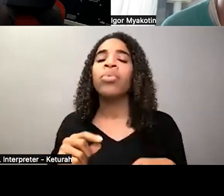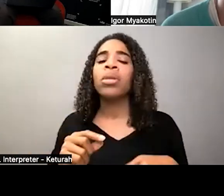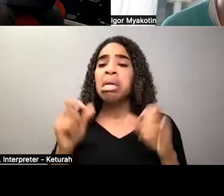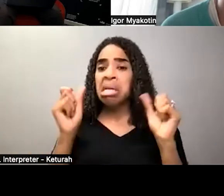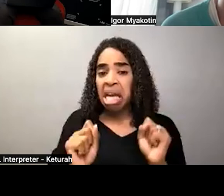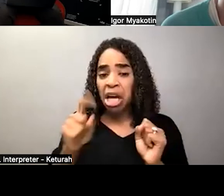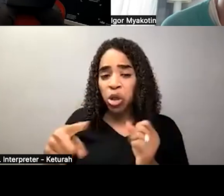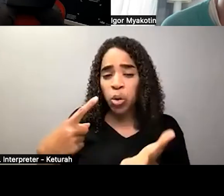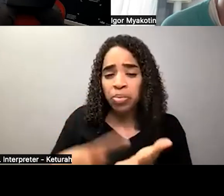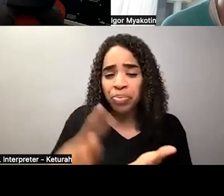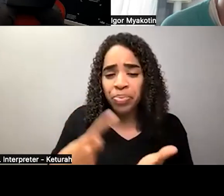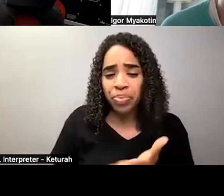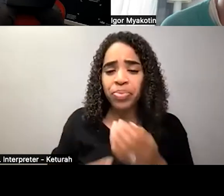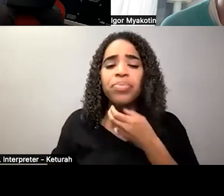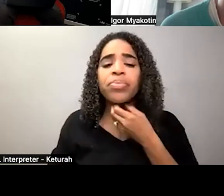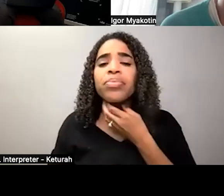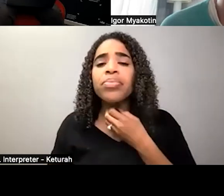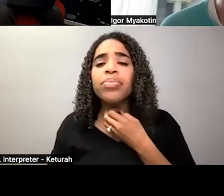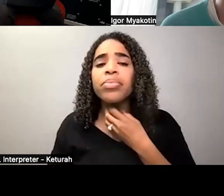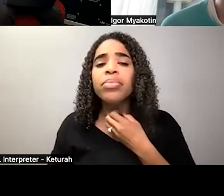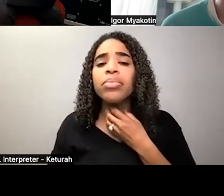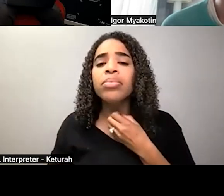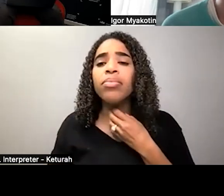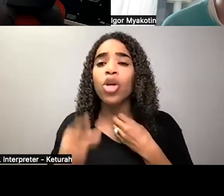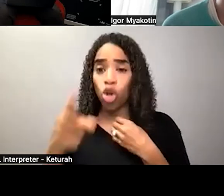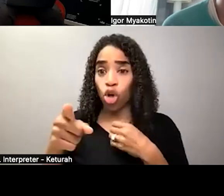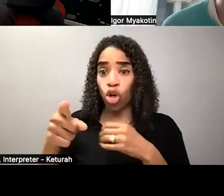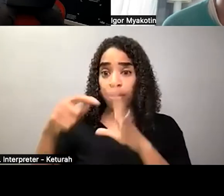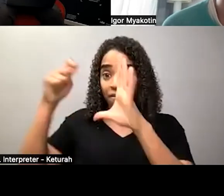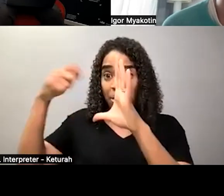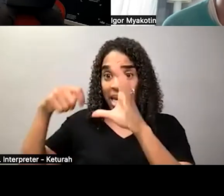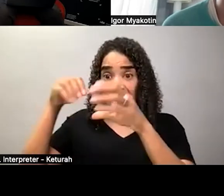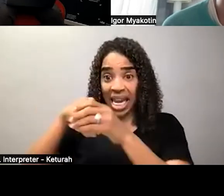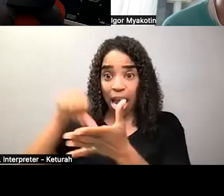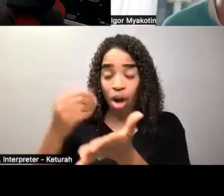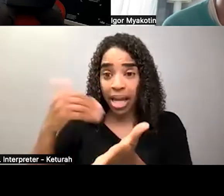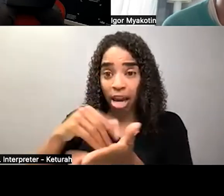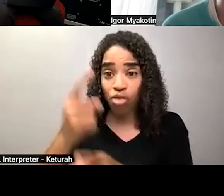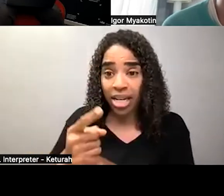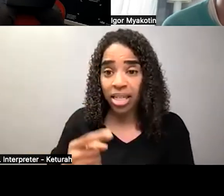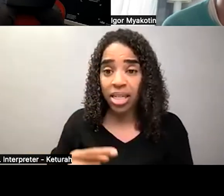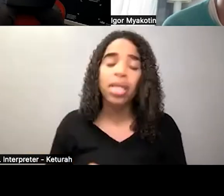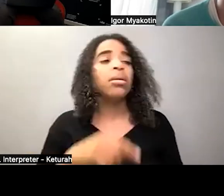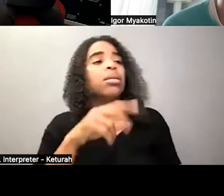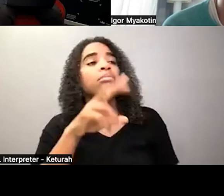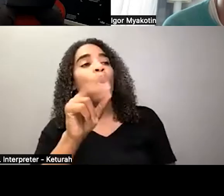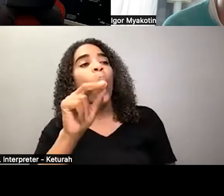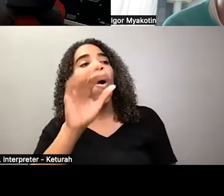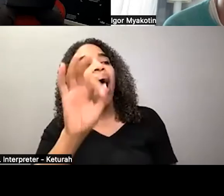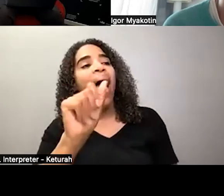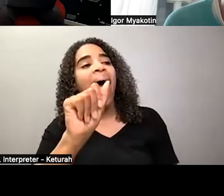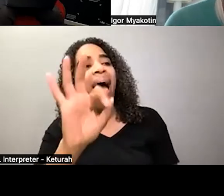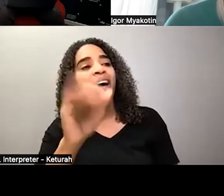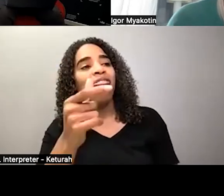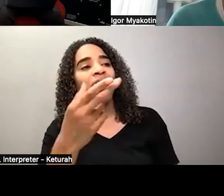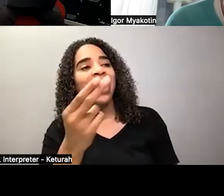about your new projects? And I believe that you are filming in Iran again, and I'm filming in Afghanistan. I mean, I'm